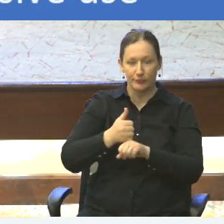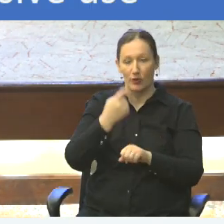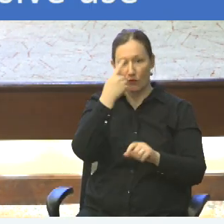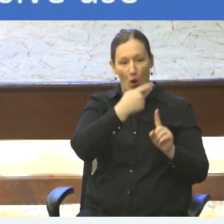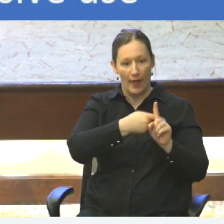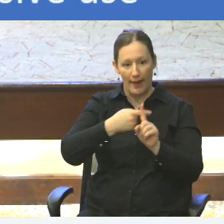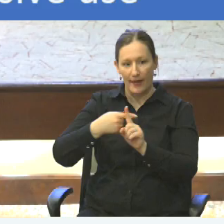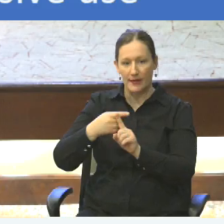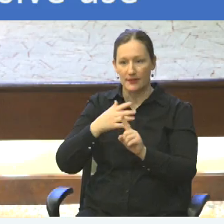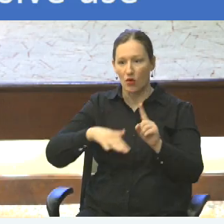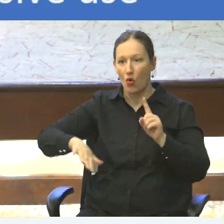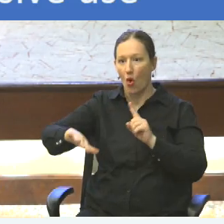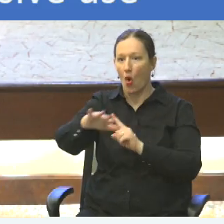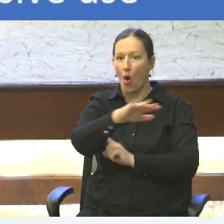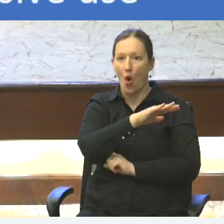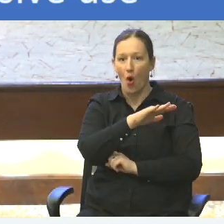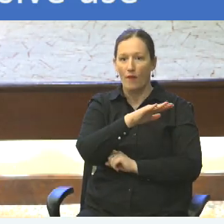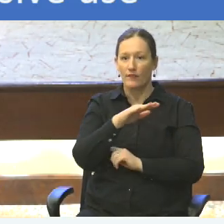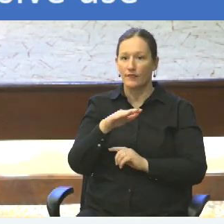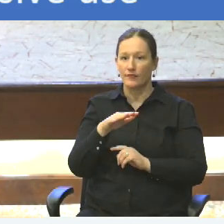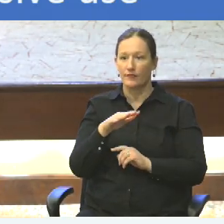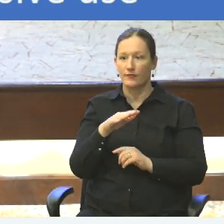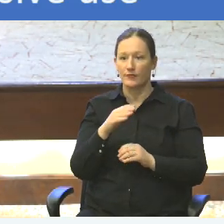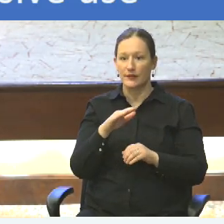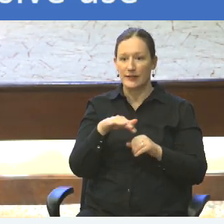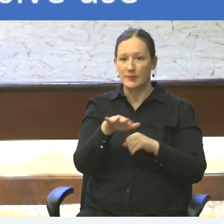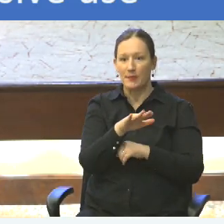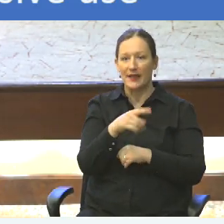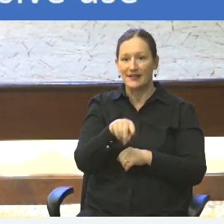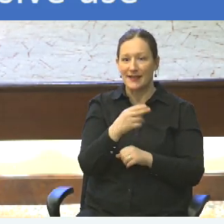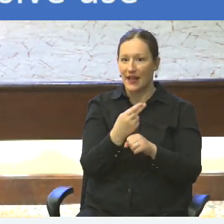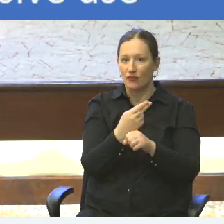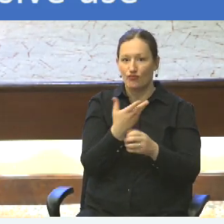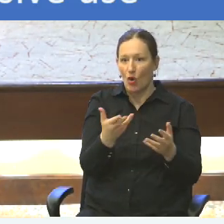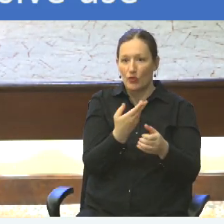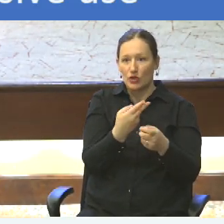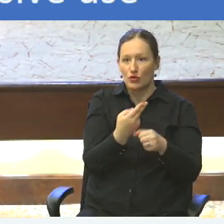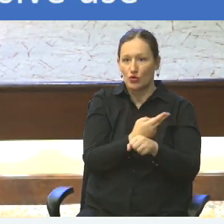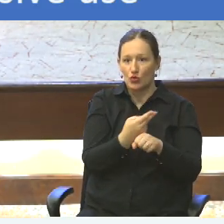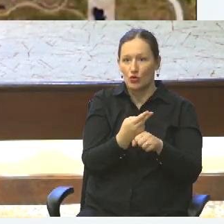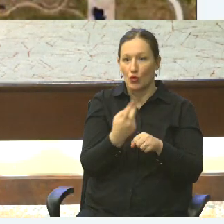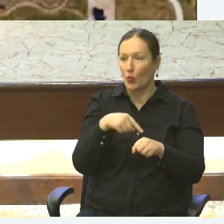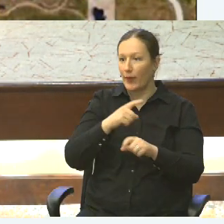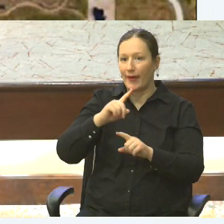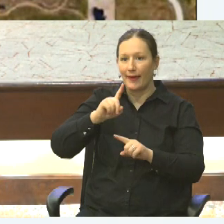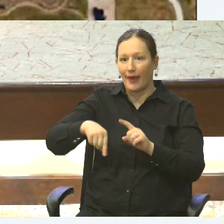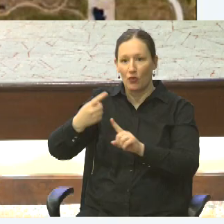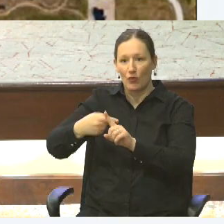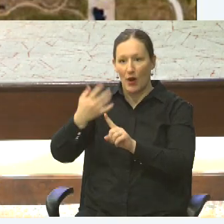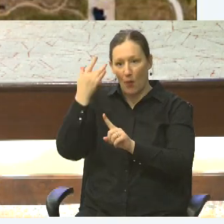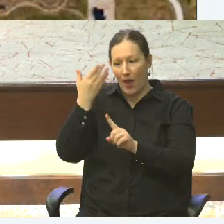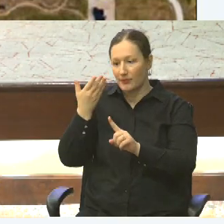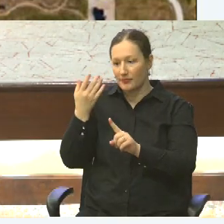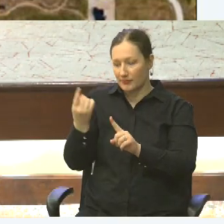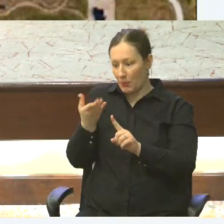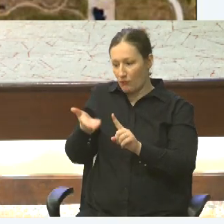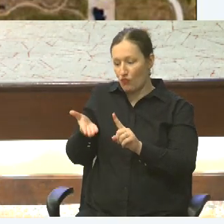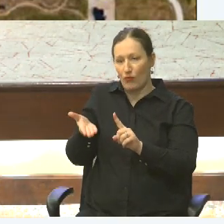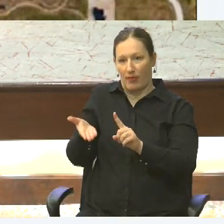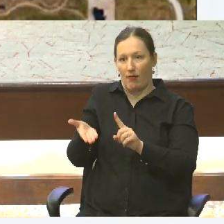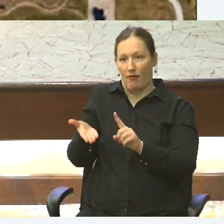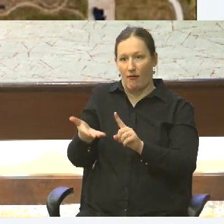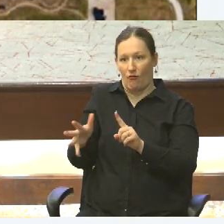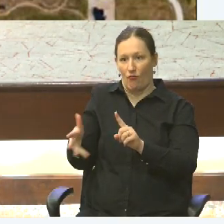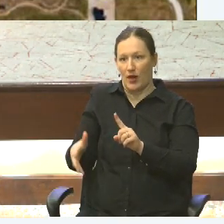all of the exclusive use space that they are actually using for their commercial purposes. To give you an idea of what that actually looks like, in